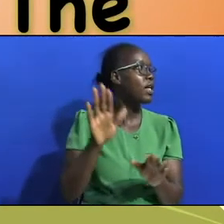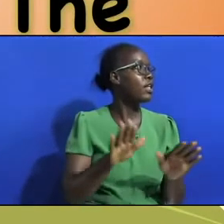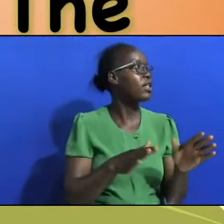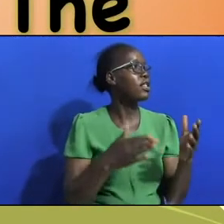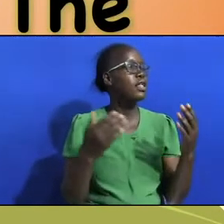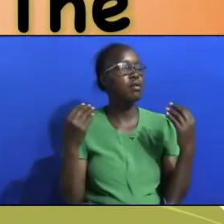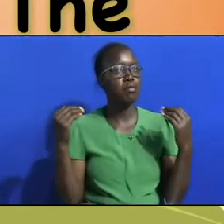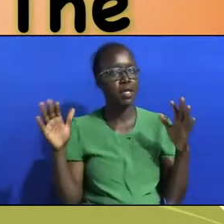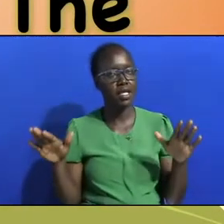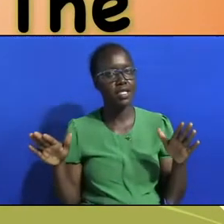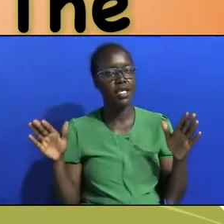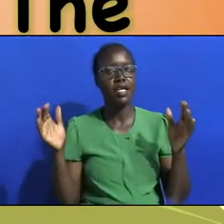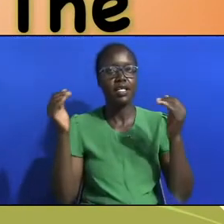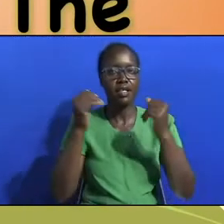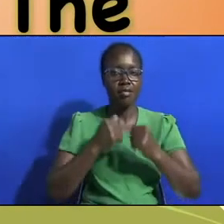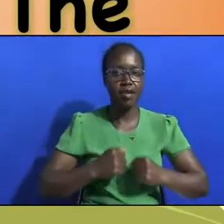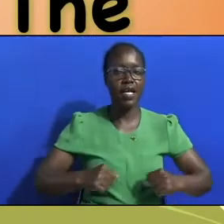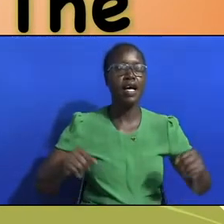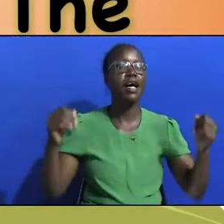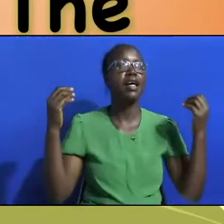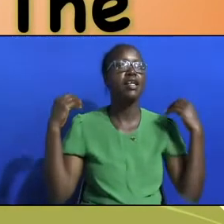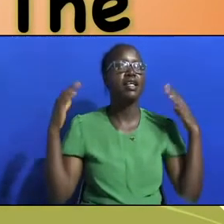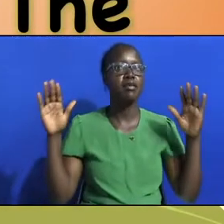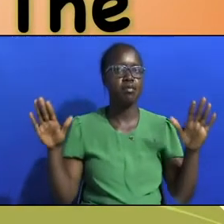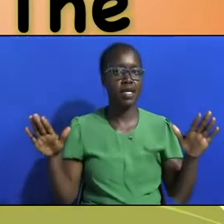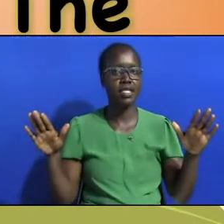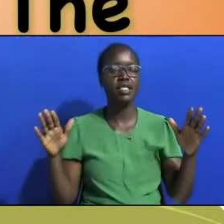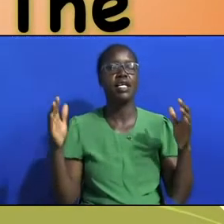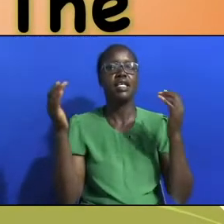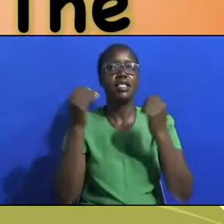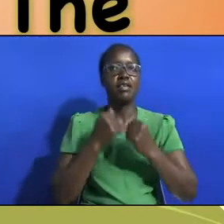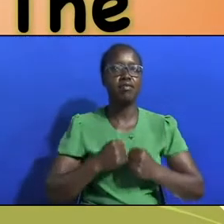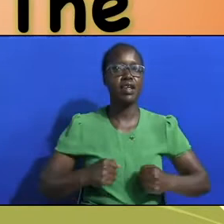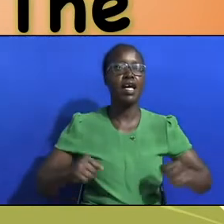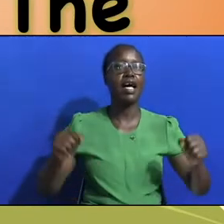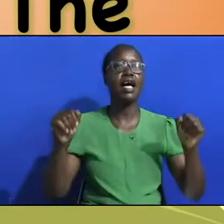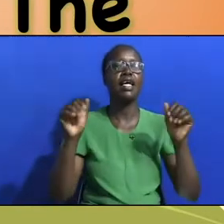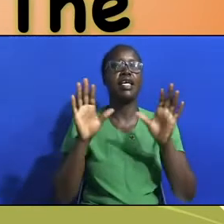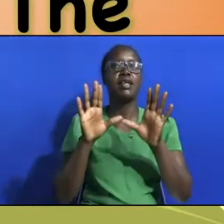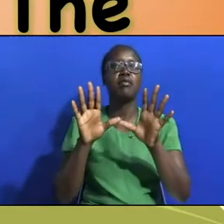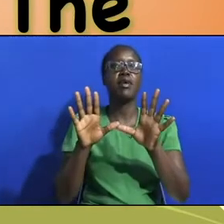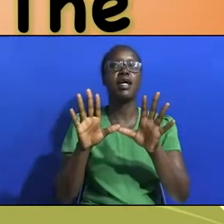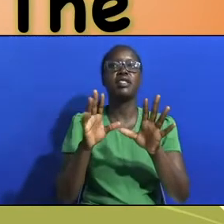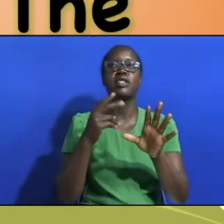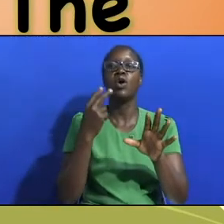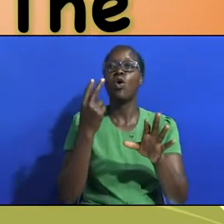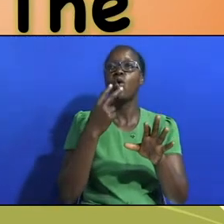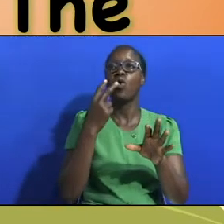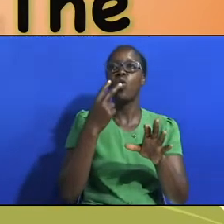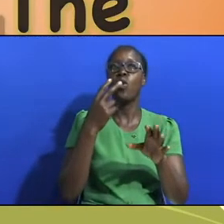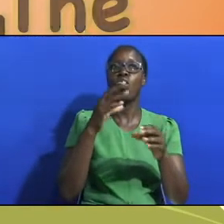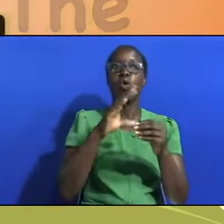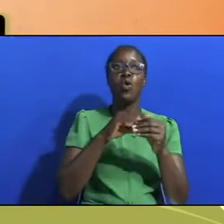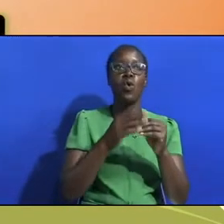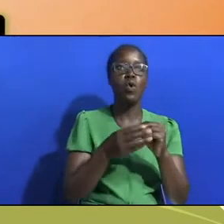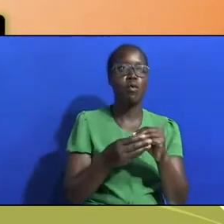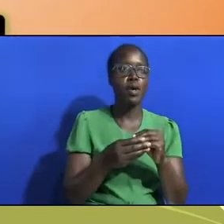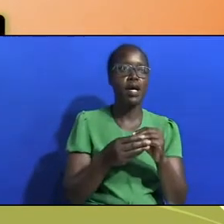the flying birds? The flying birds. The flying birds.